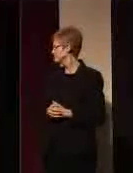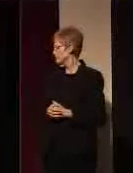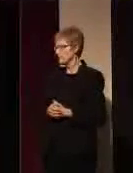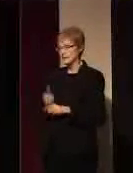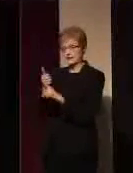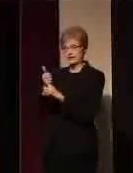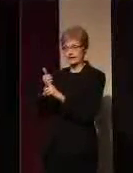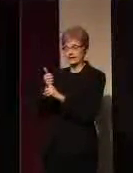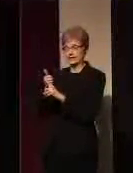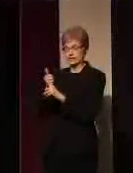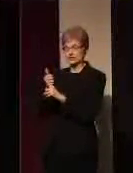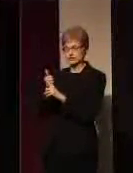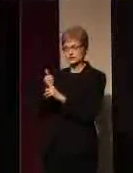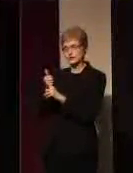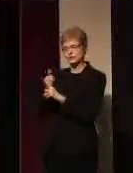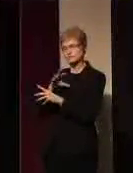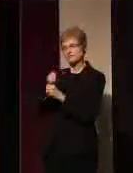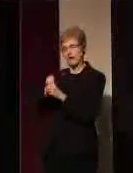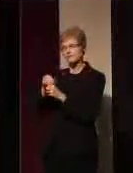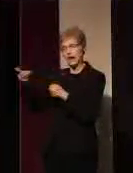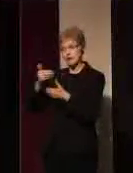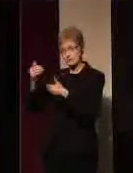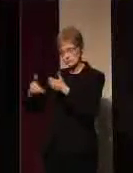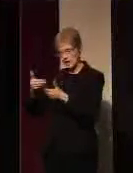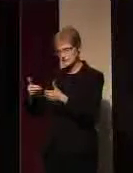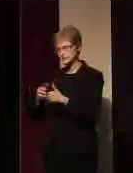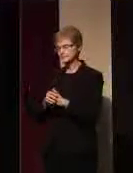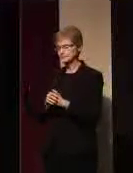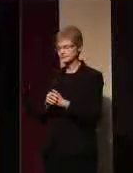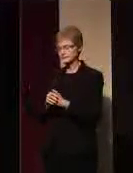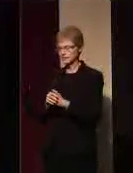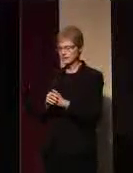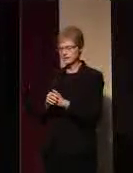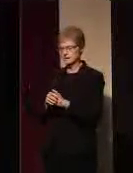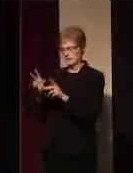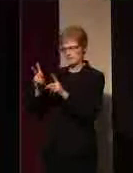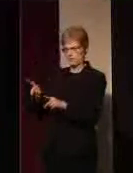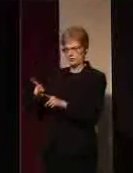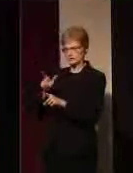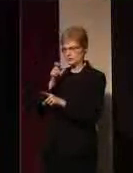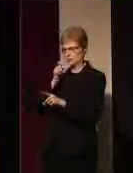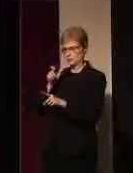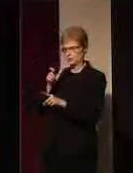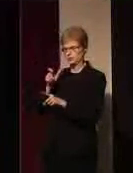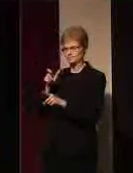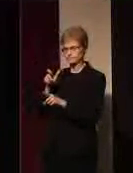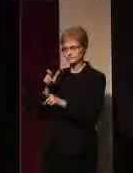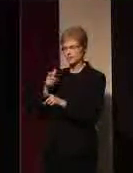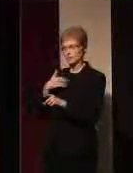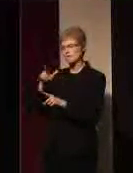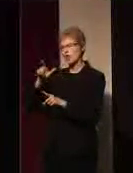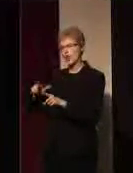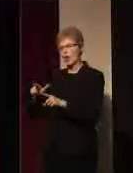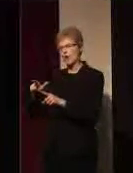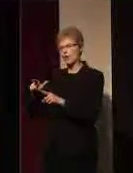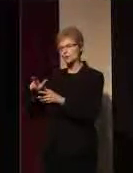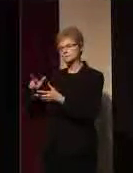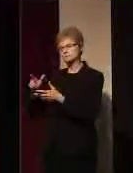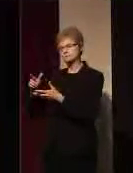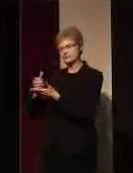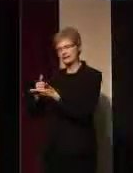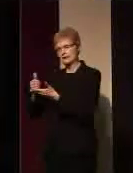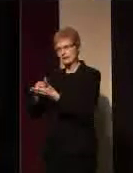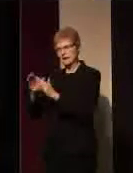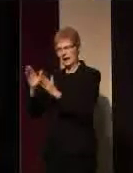She was part of that process where we brought in a resident. We have a low-income housing area. We brought